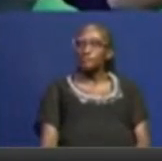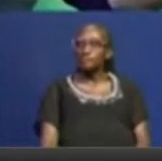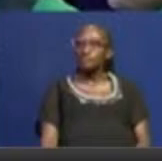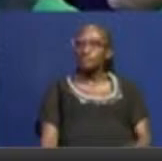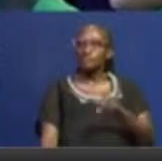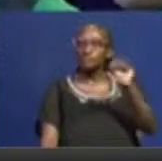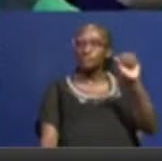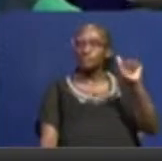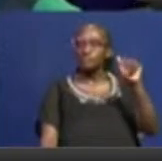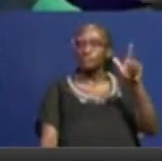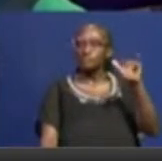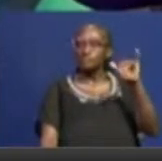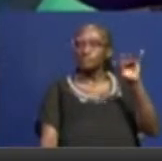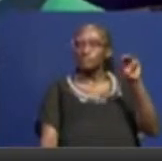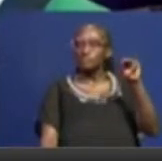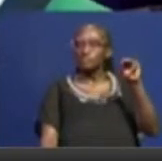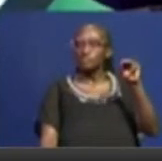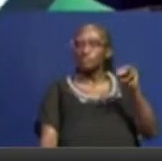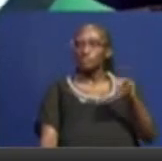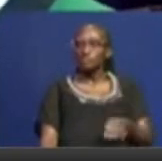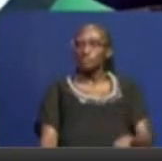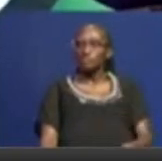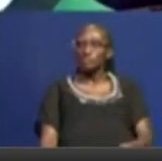Msambweni Salim Faisal Bader.